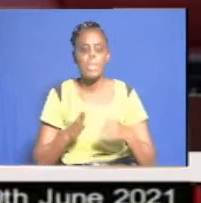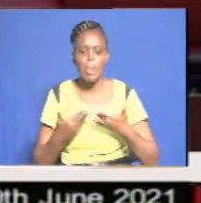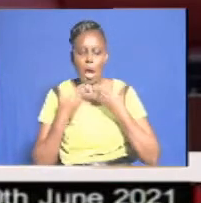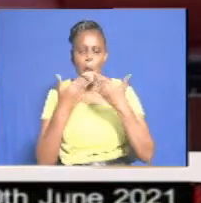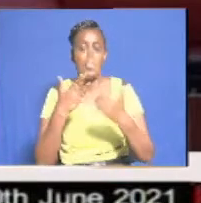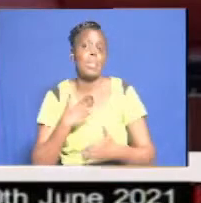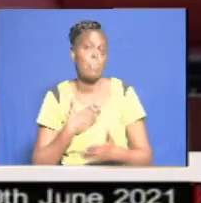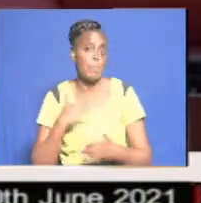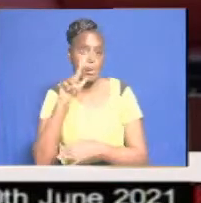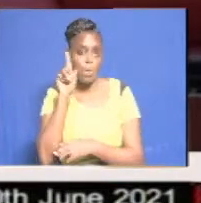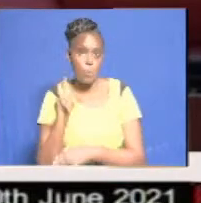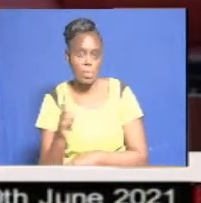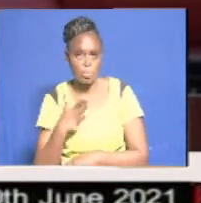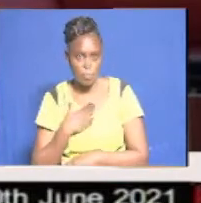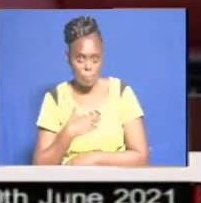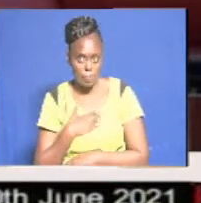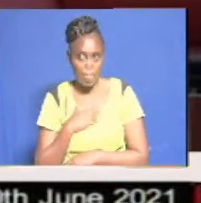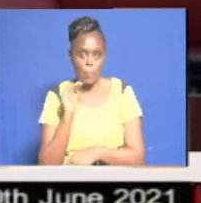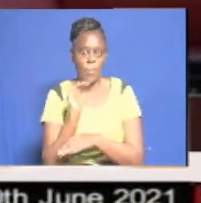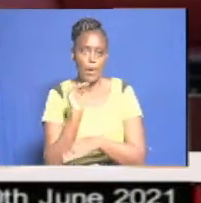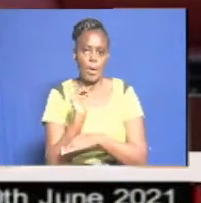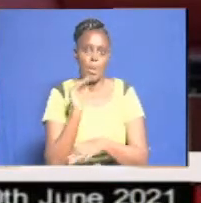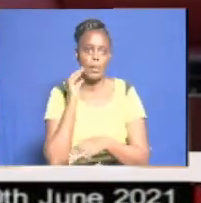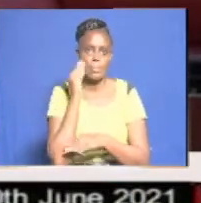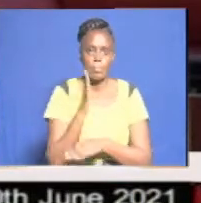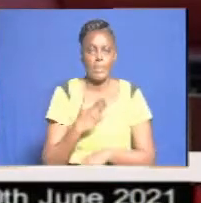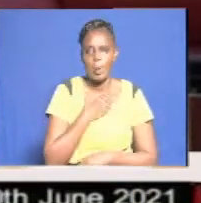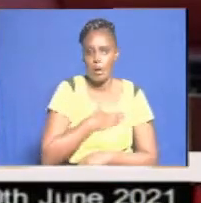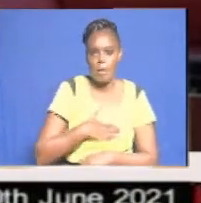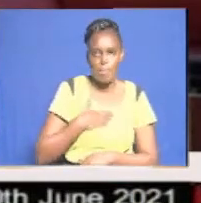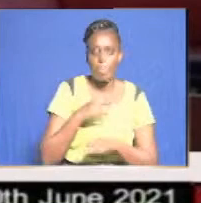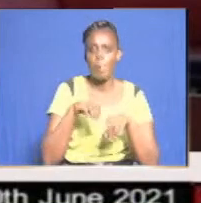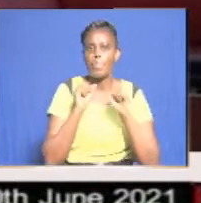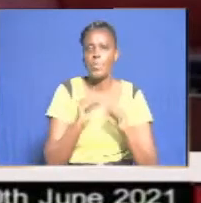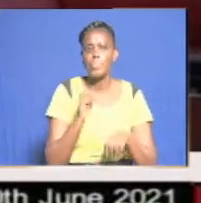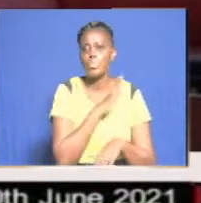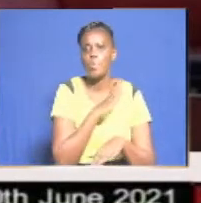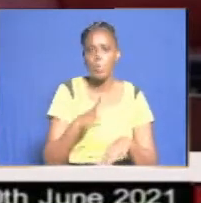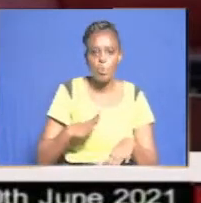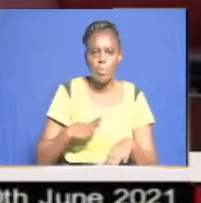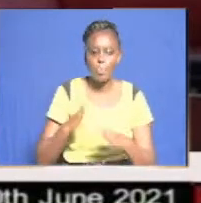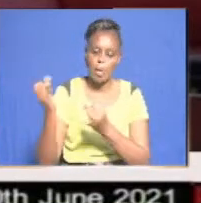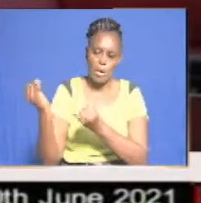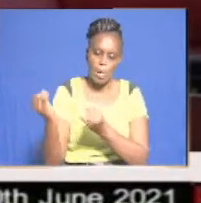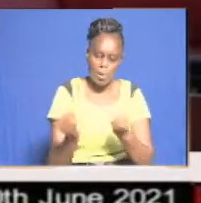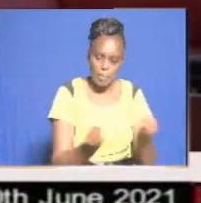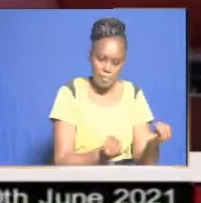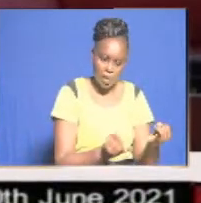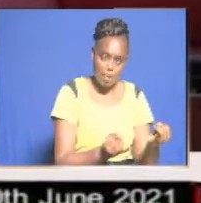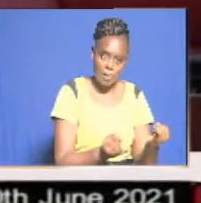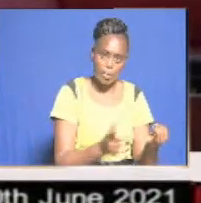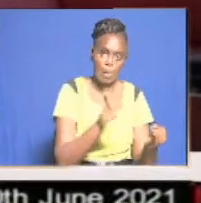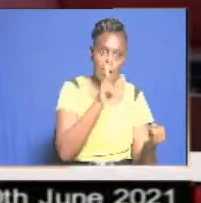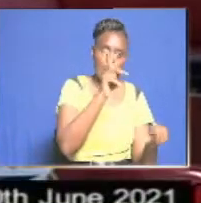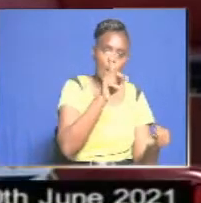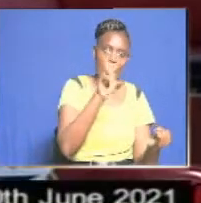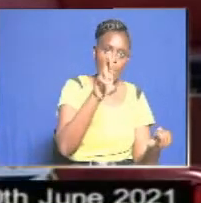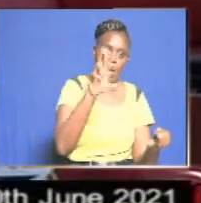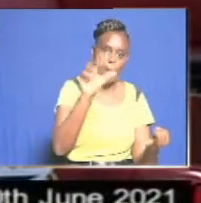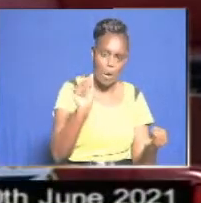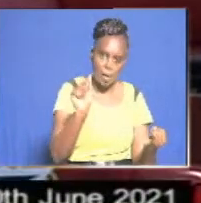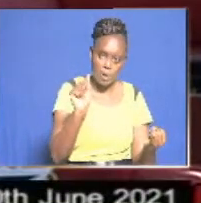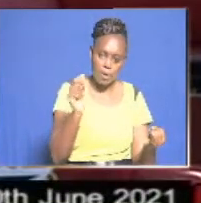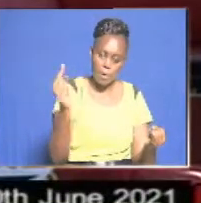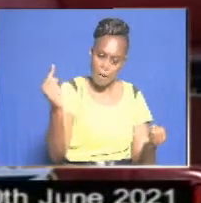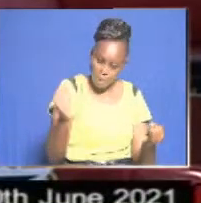So I would seek your intervention so that the committee can invite KRA to come and